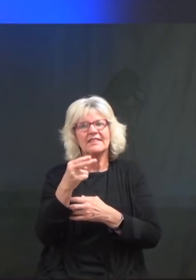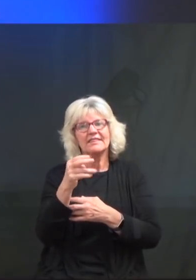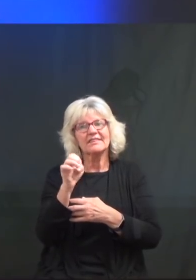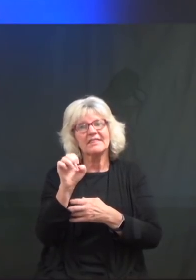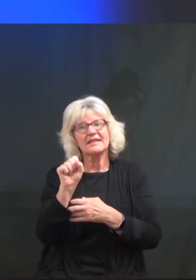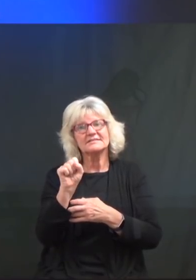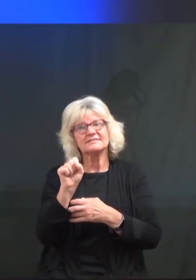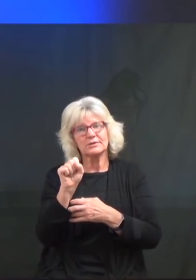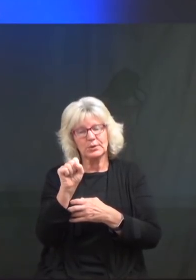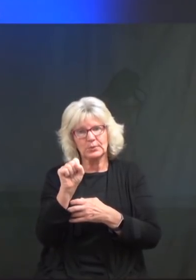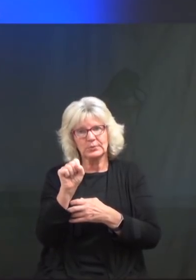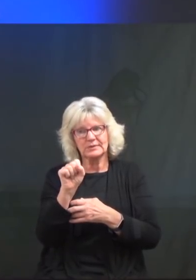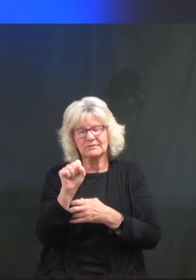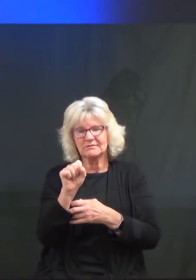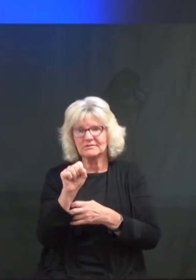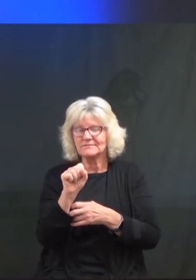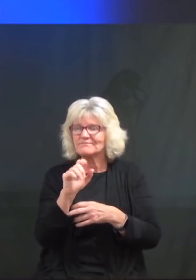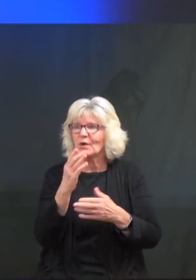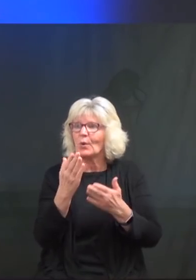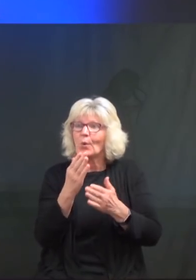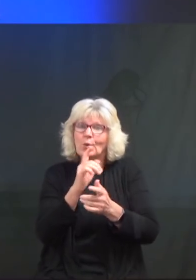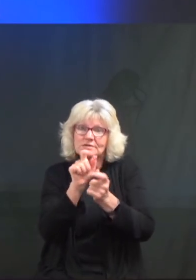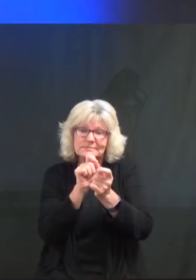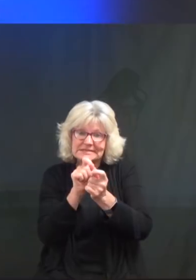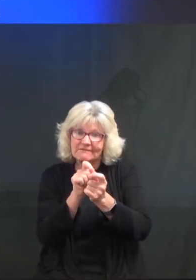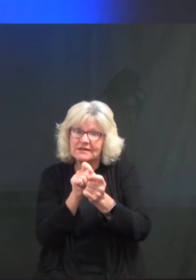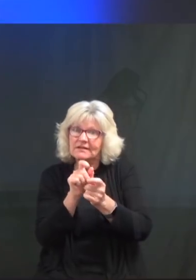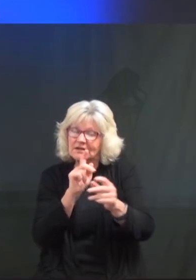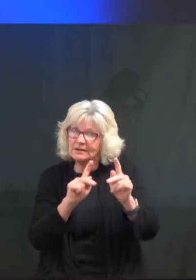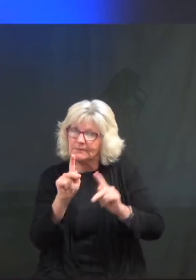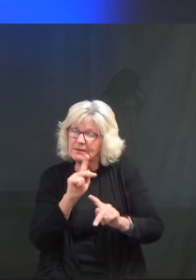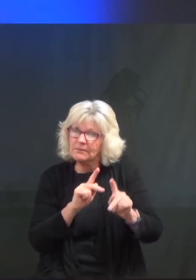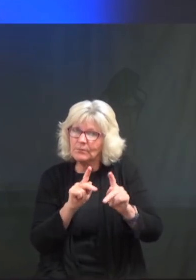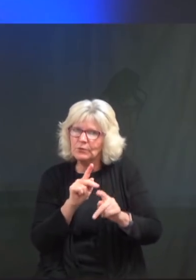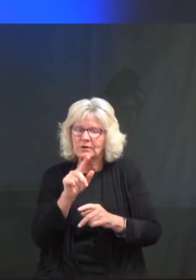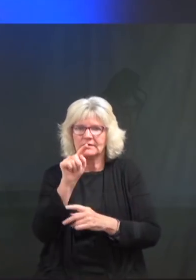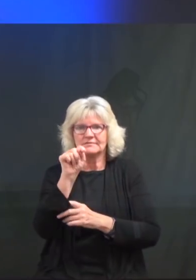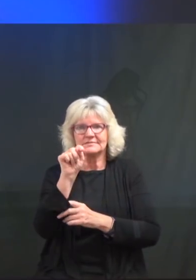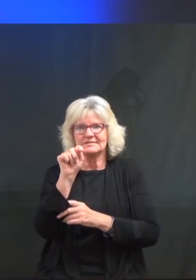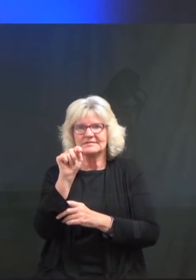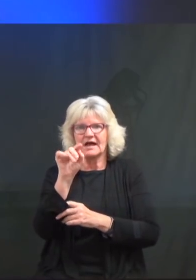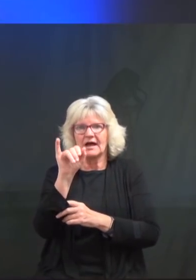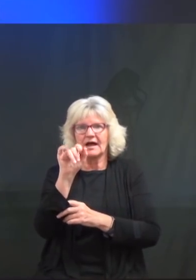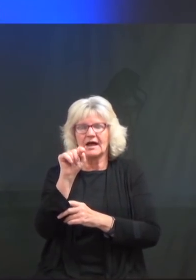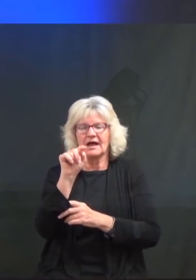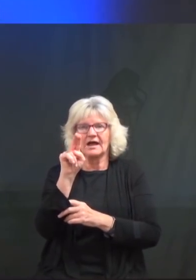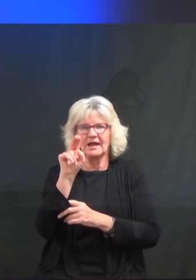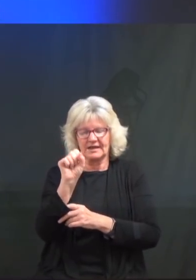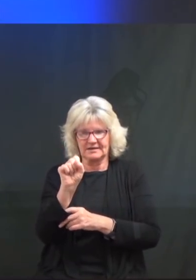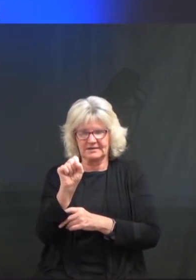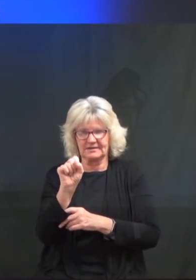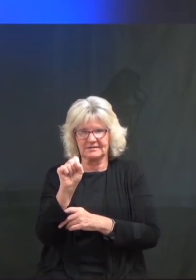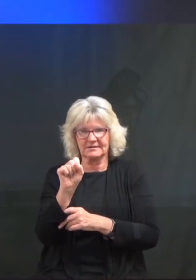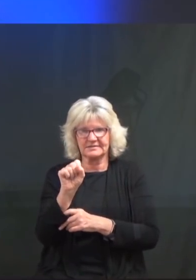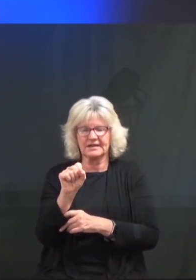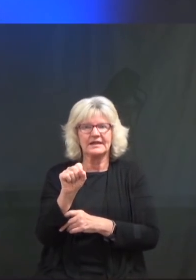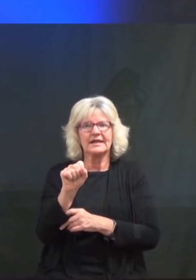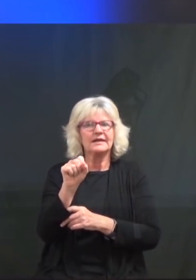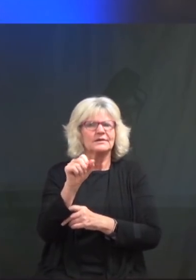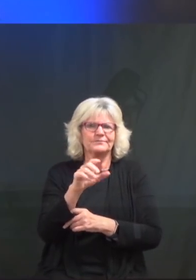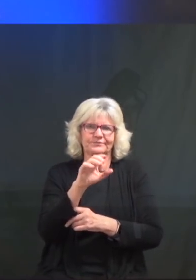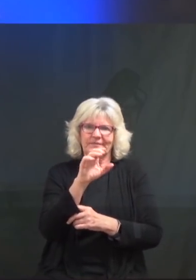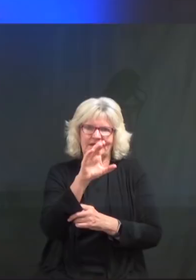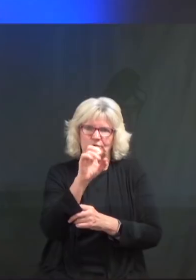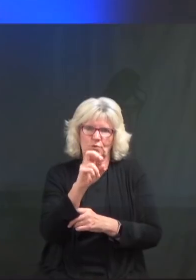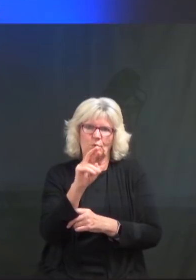Thessalonians. All of these are specific letters or specifically to people like Titus, the pastor of a church, and pastor